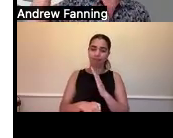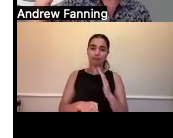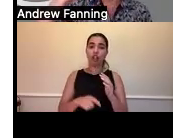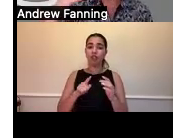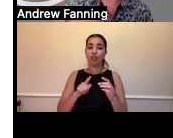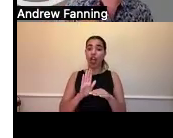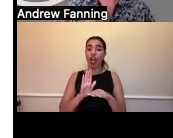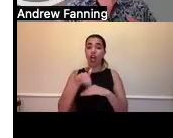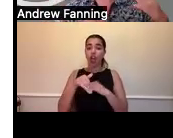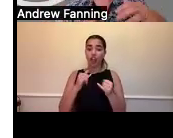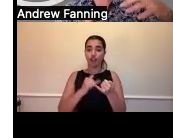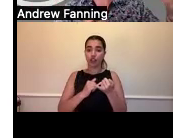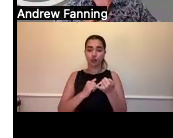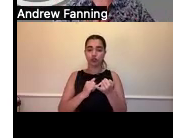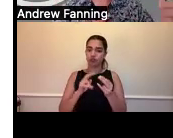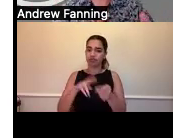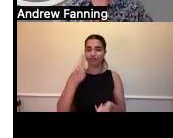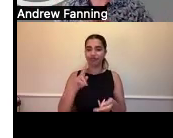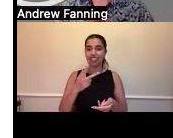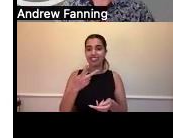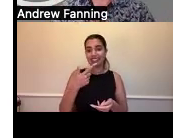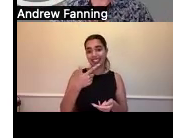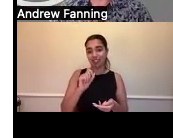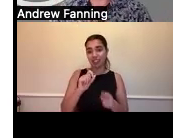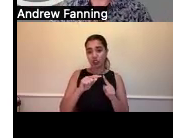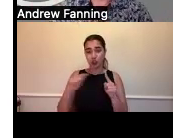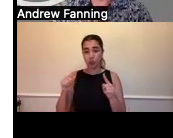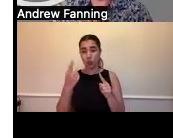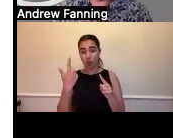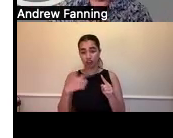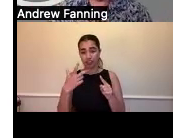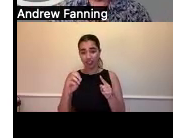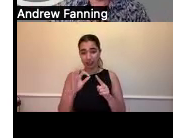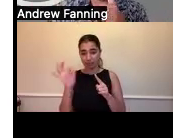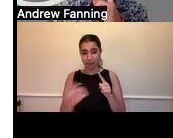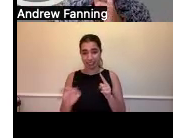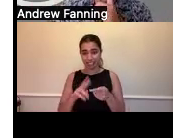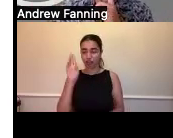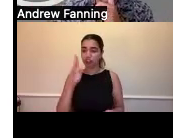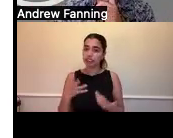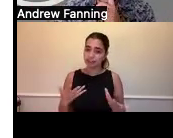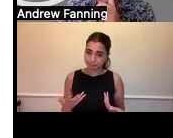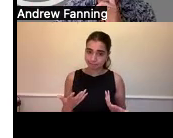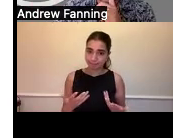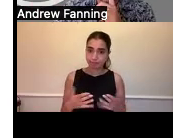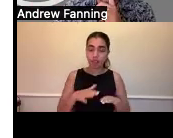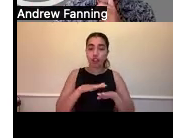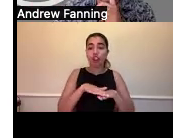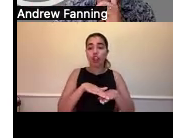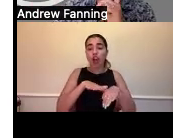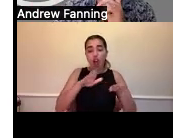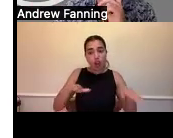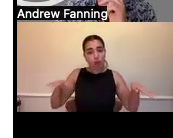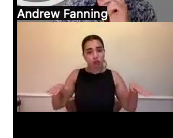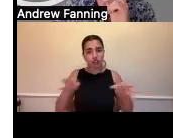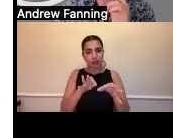by 70 to 150%. And oh, the ocean acidification measure,